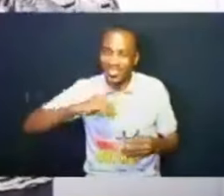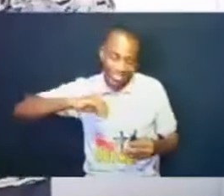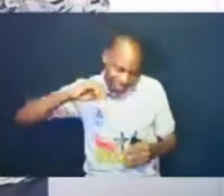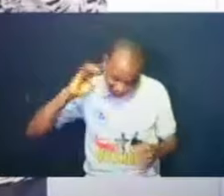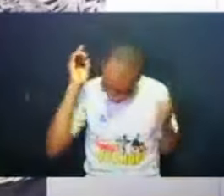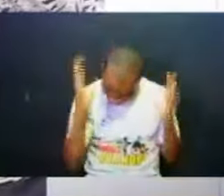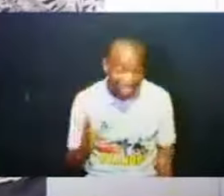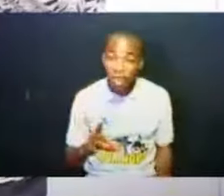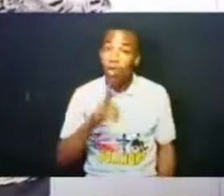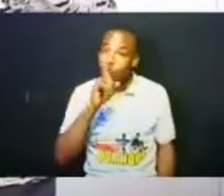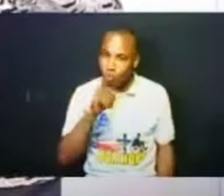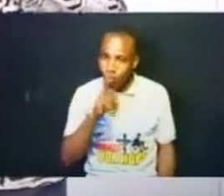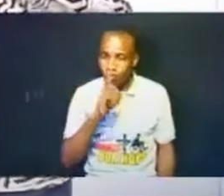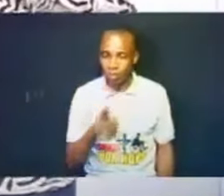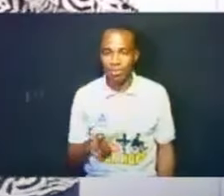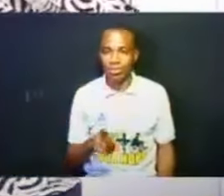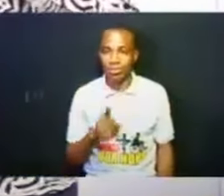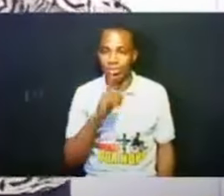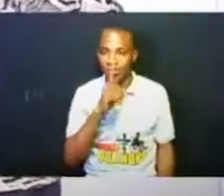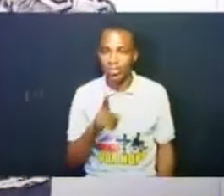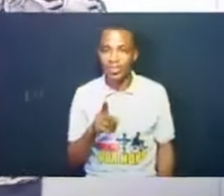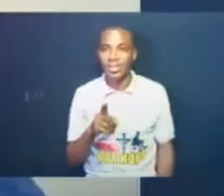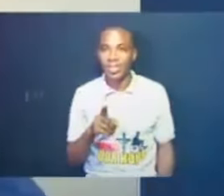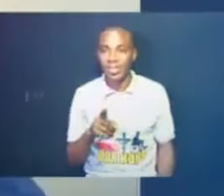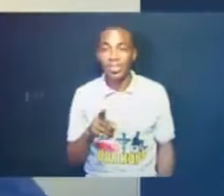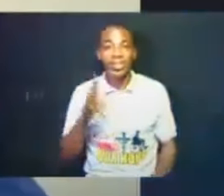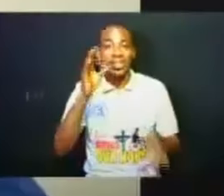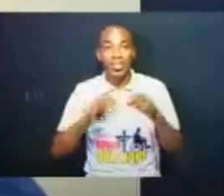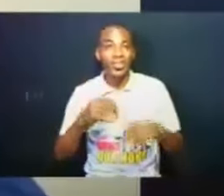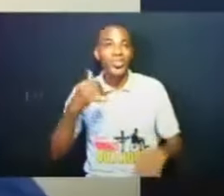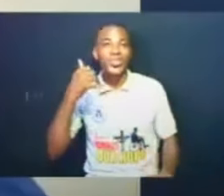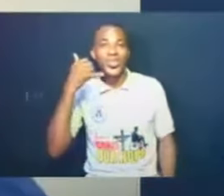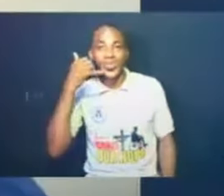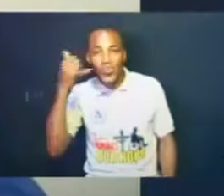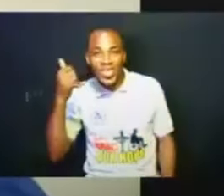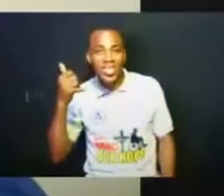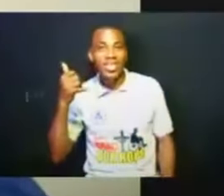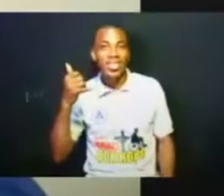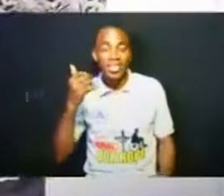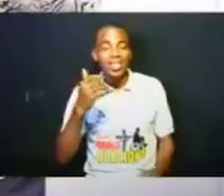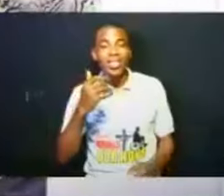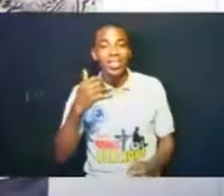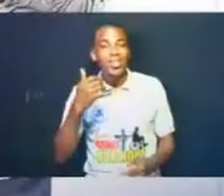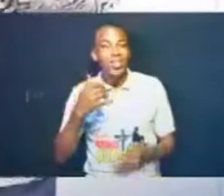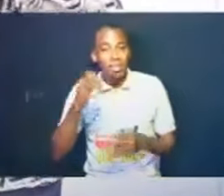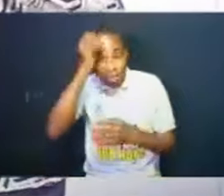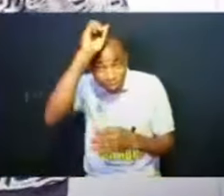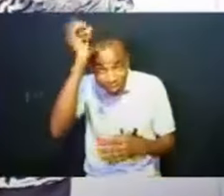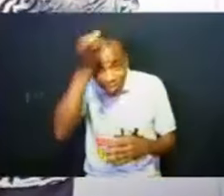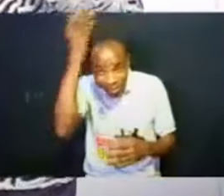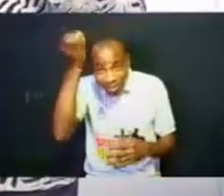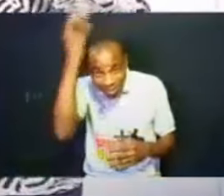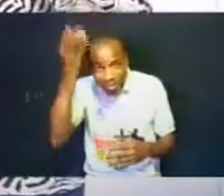Yeah, it's true. If you are not calling the hearse, then call ambulance. Because sometimes they are even dead already. Chances are you